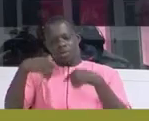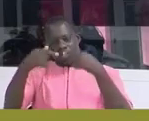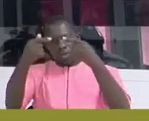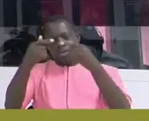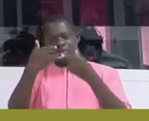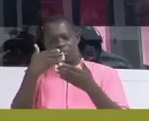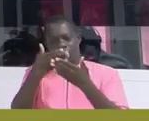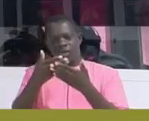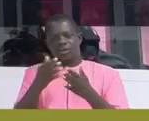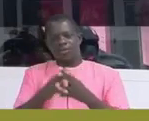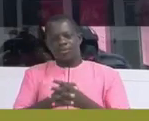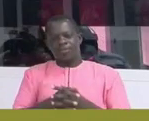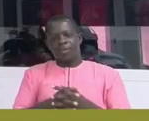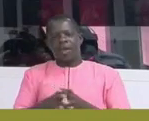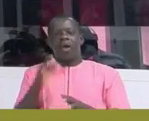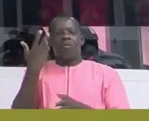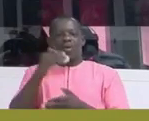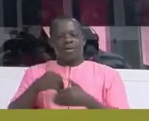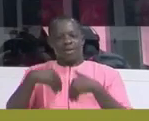proceed